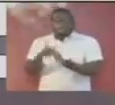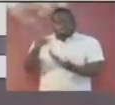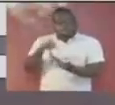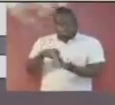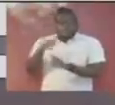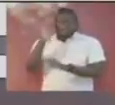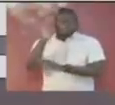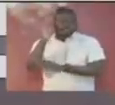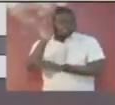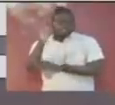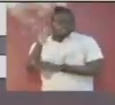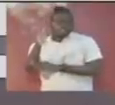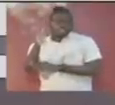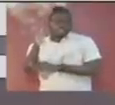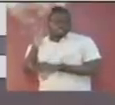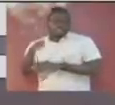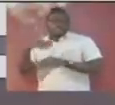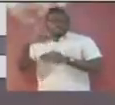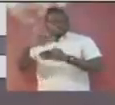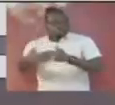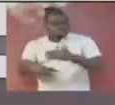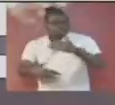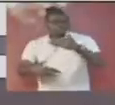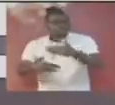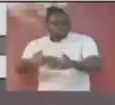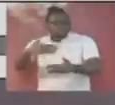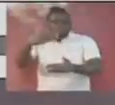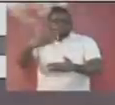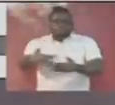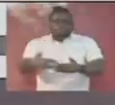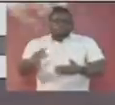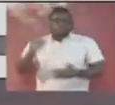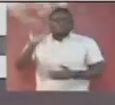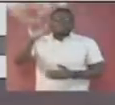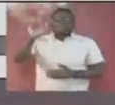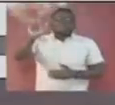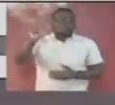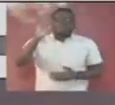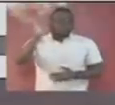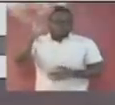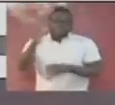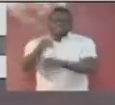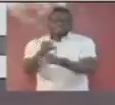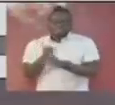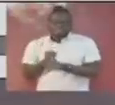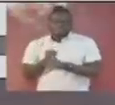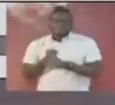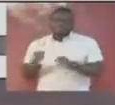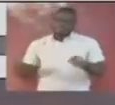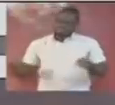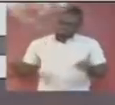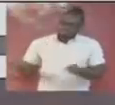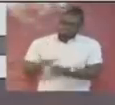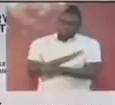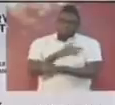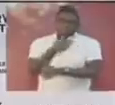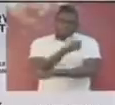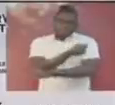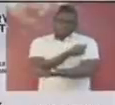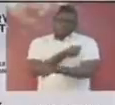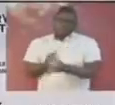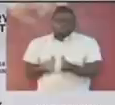time for us to reach a stage of everyone being vaccinated. Thank you very much,